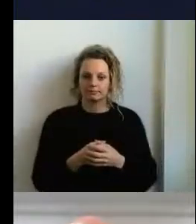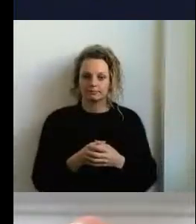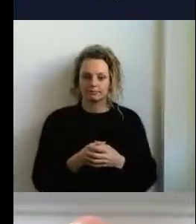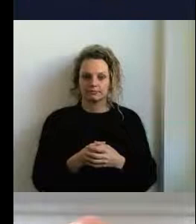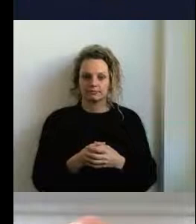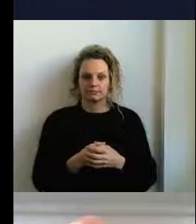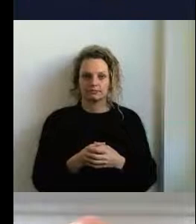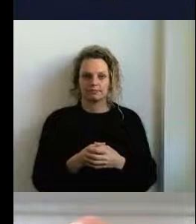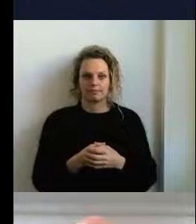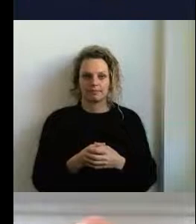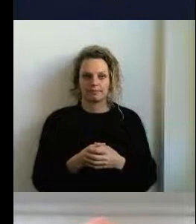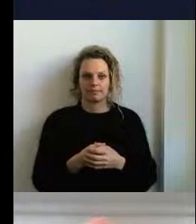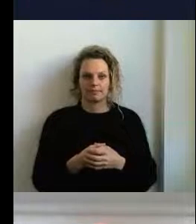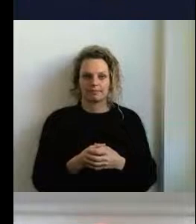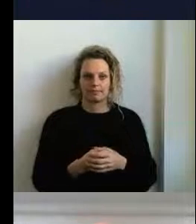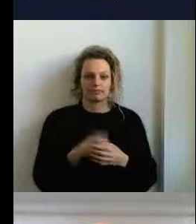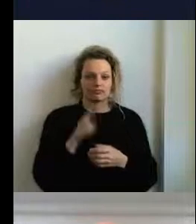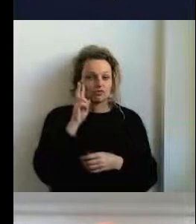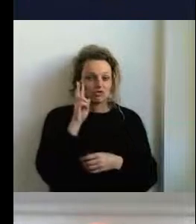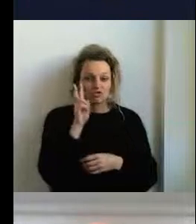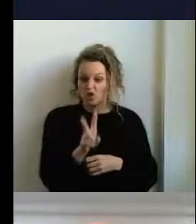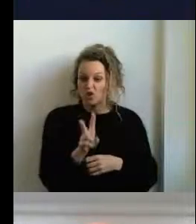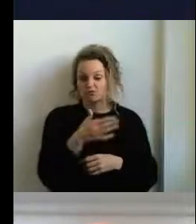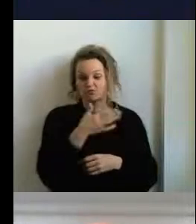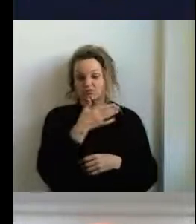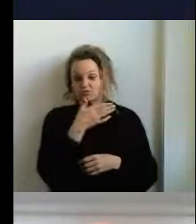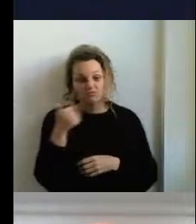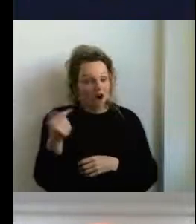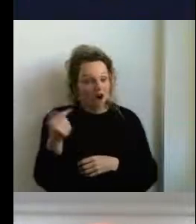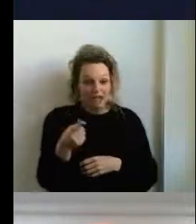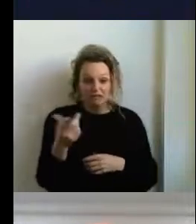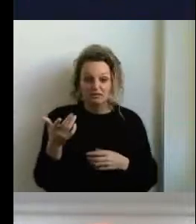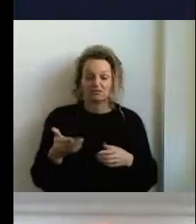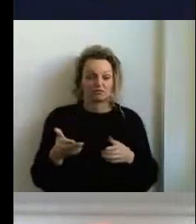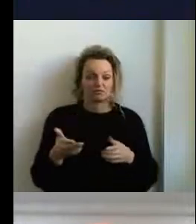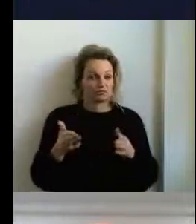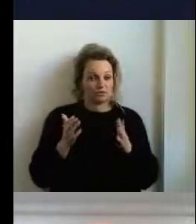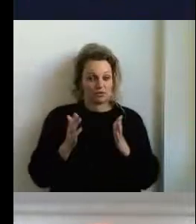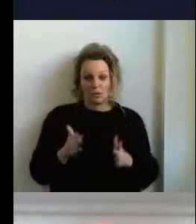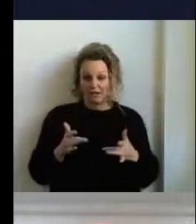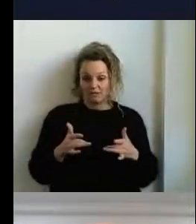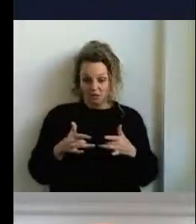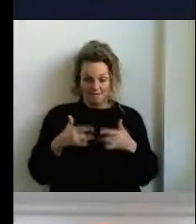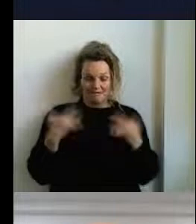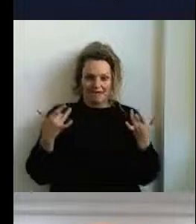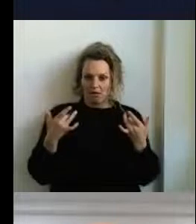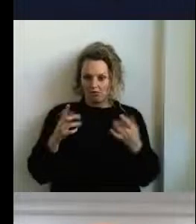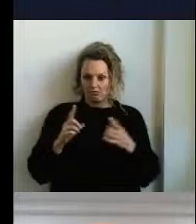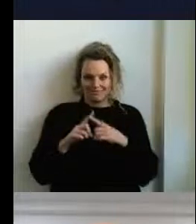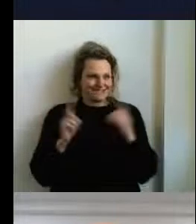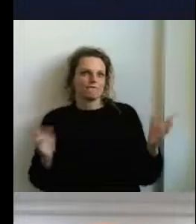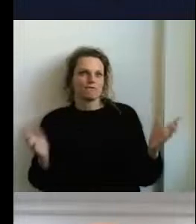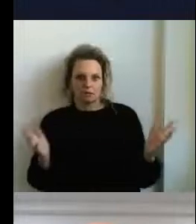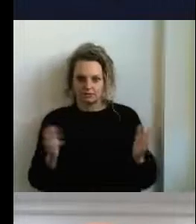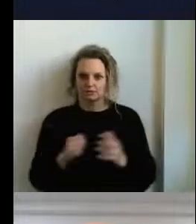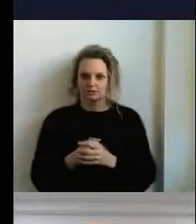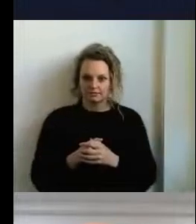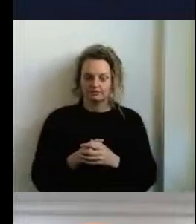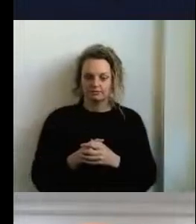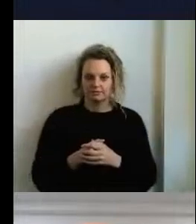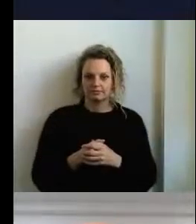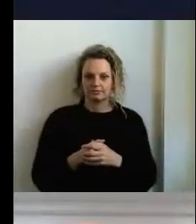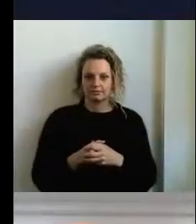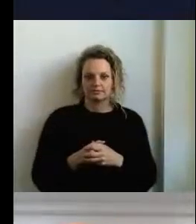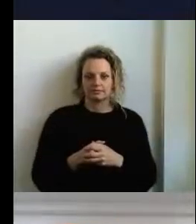And it just looks nice without having to feel like without having to feel different, you know? Jeremy, So how that-